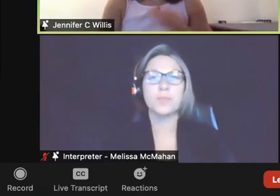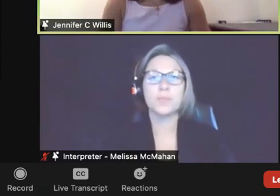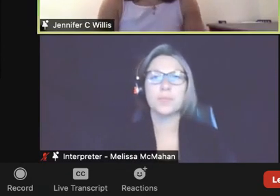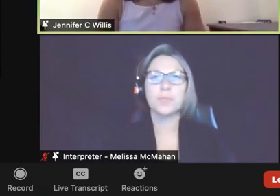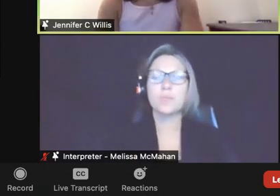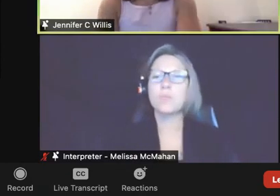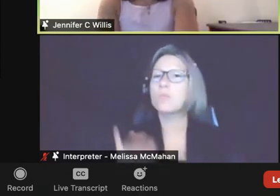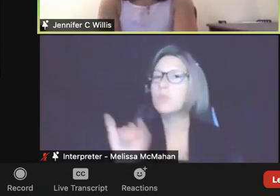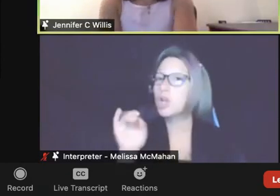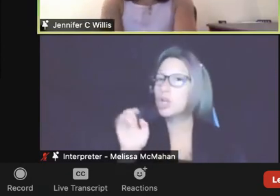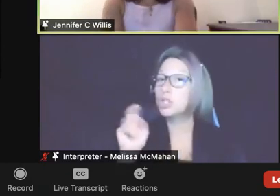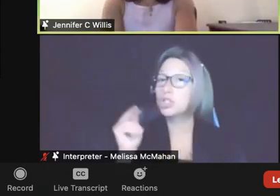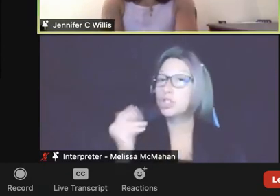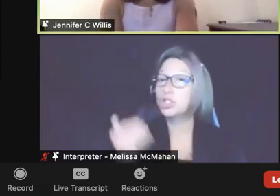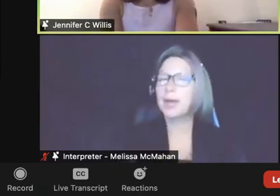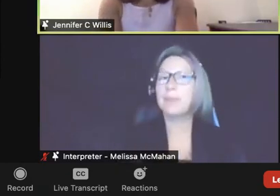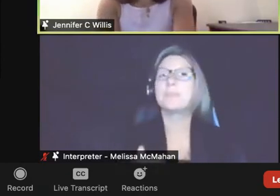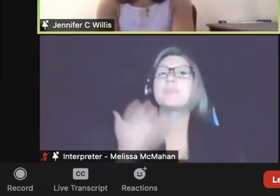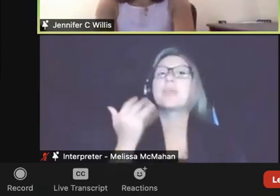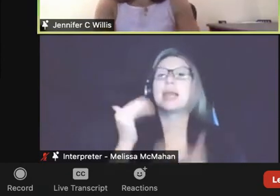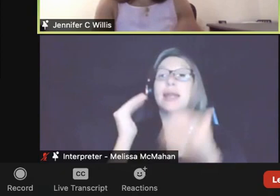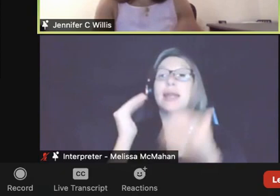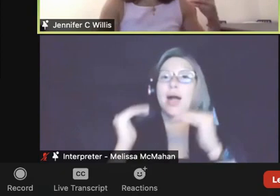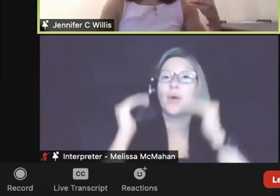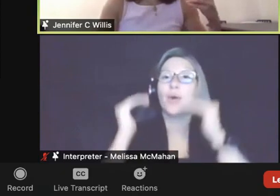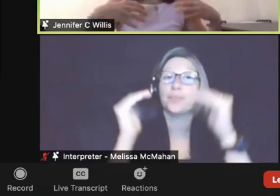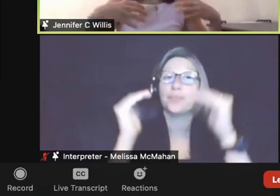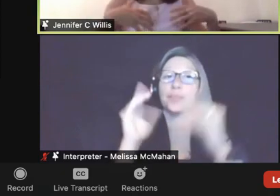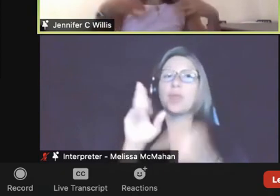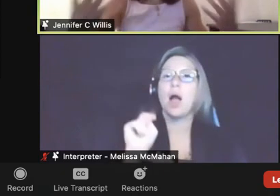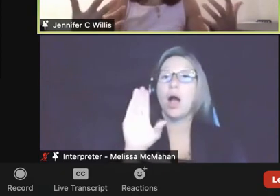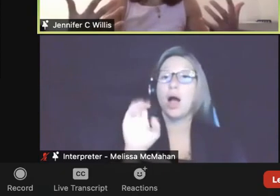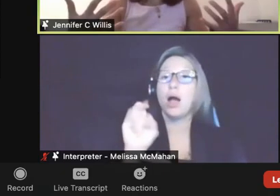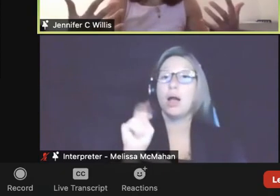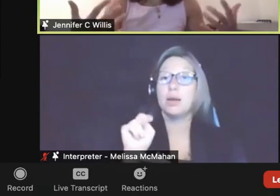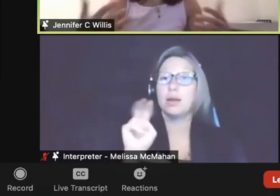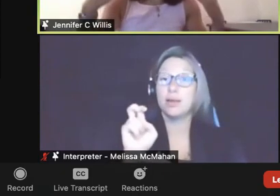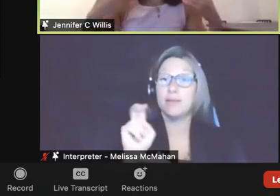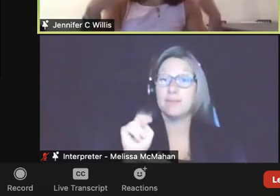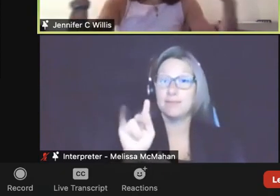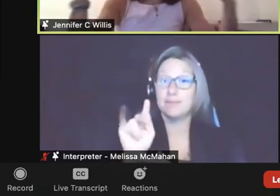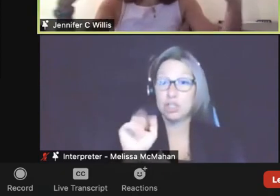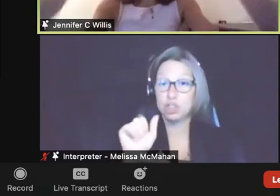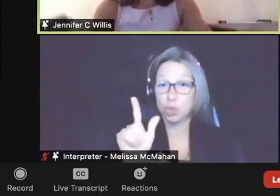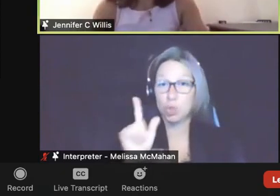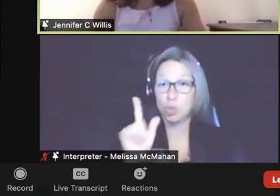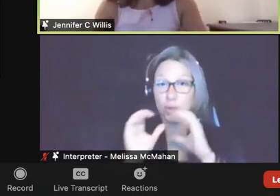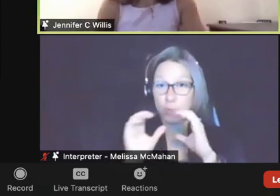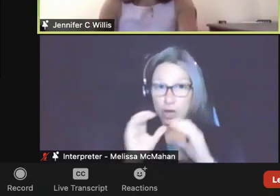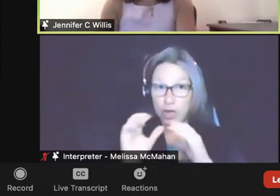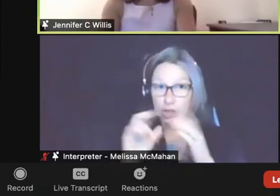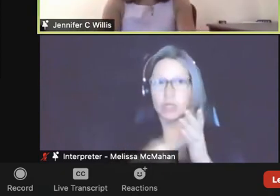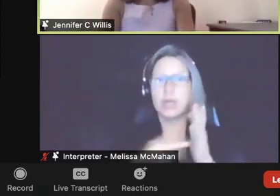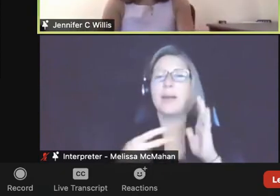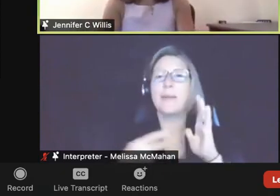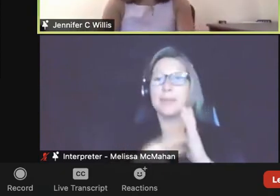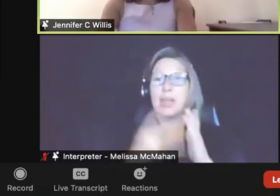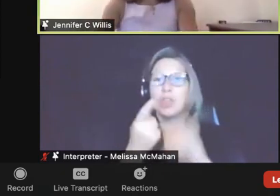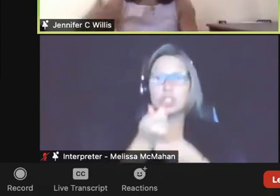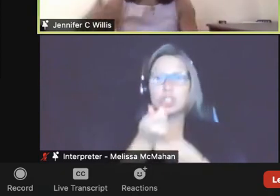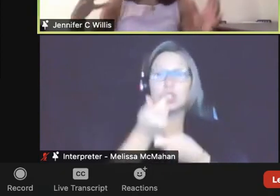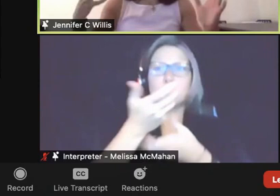And so then that gets us to what we call unconventional communication. So this is the child expressing something to someone else, but